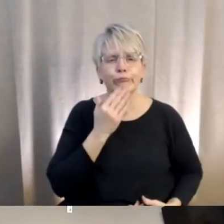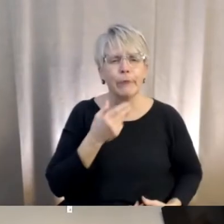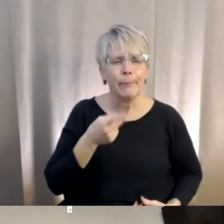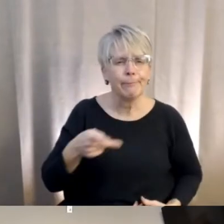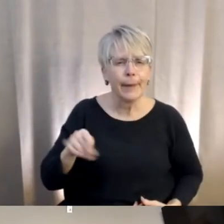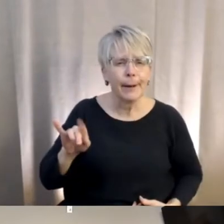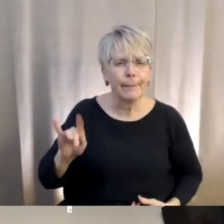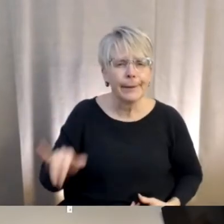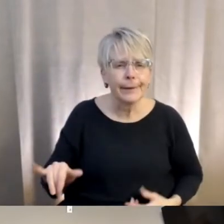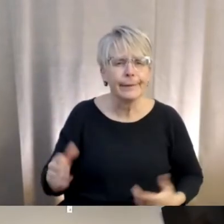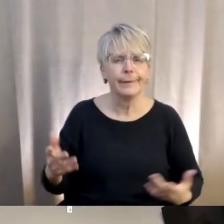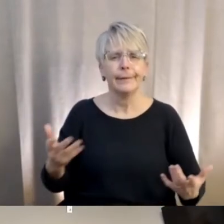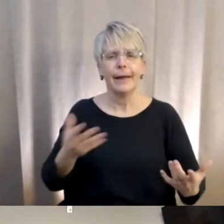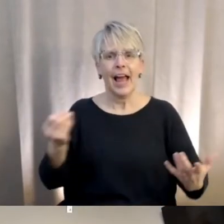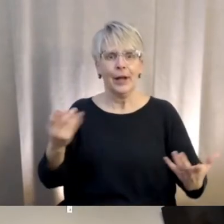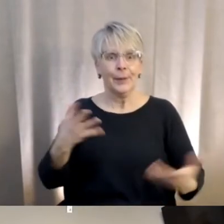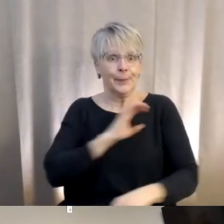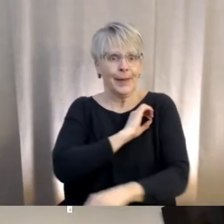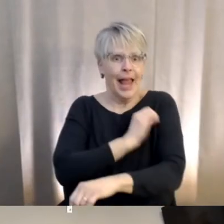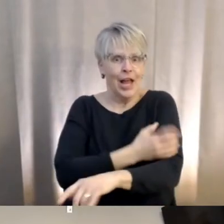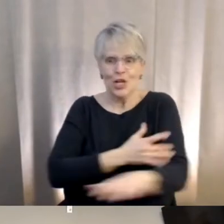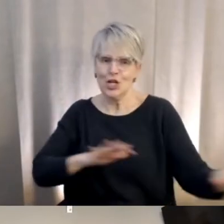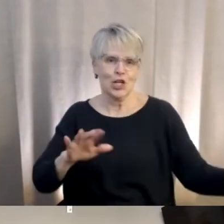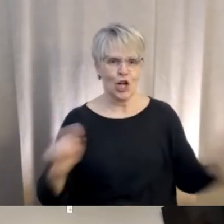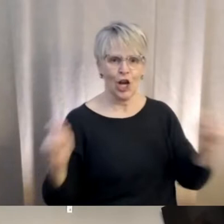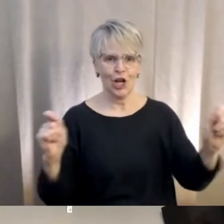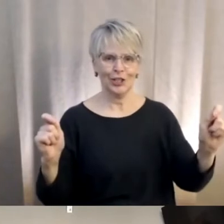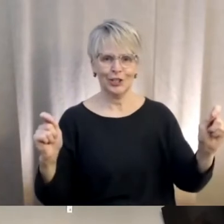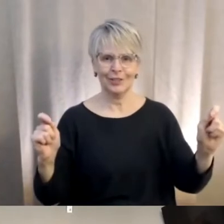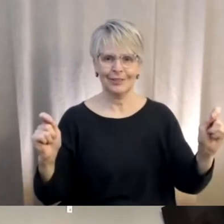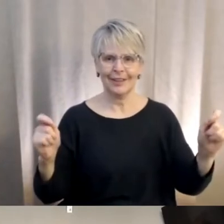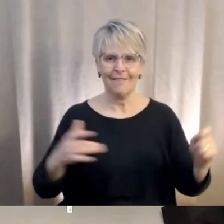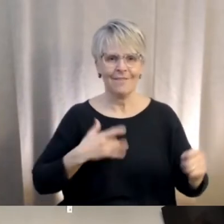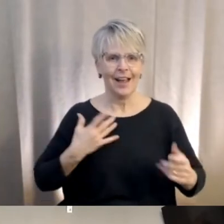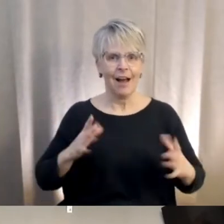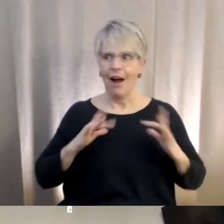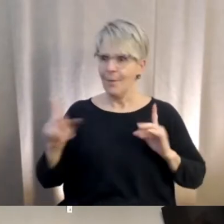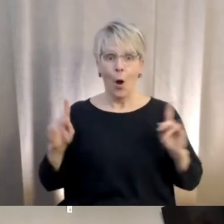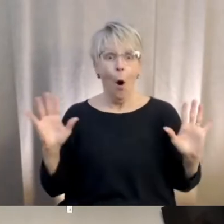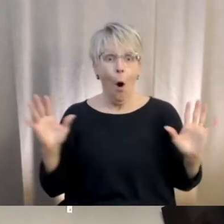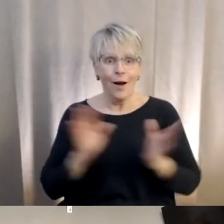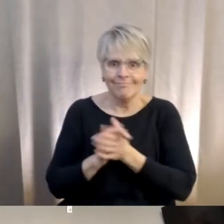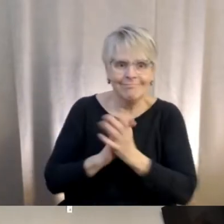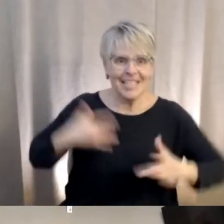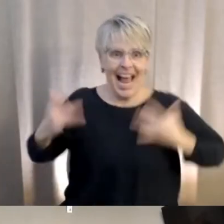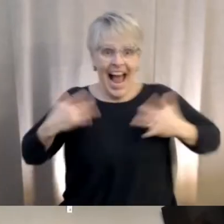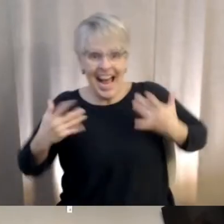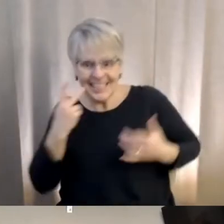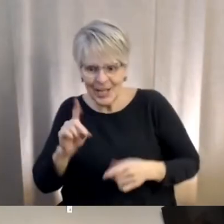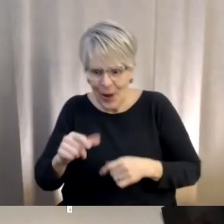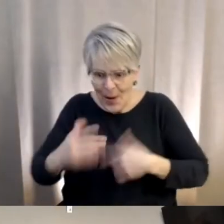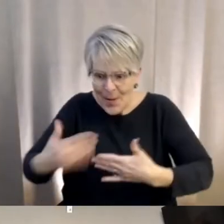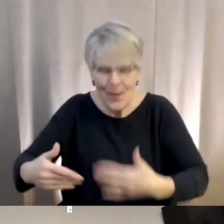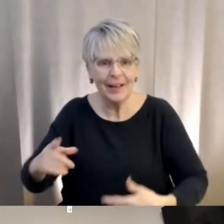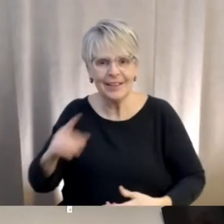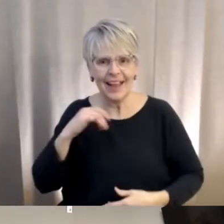such a energy flux change where it was like, it felt amazing to be part of that. And I mean, I